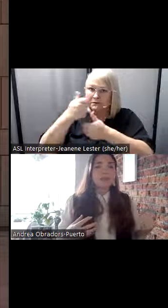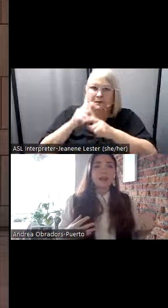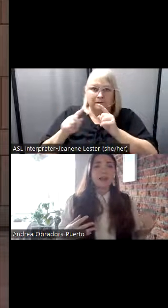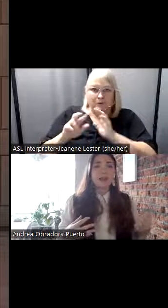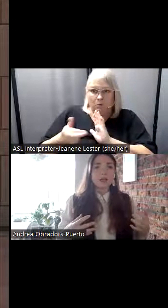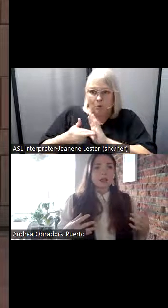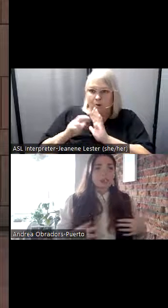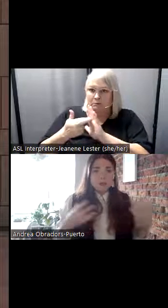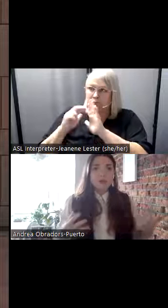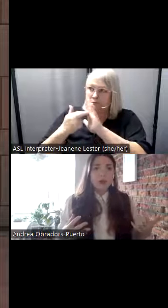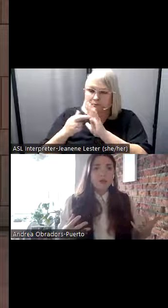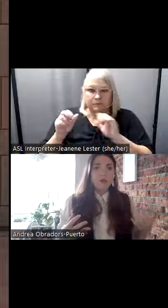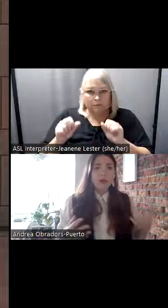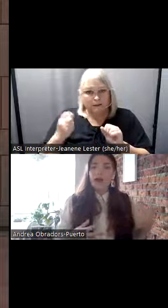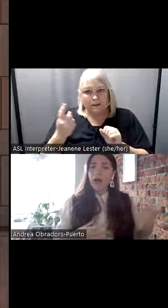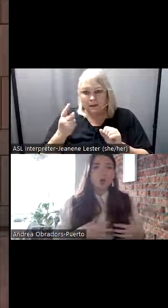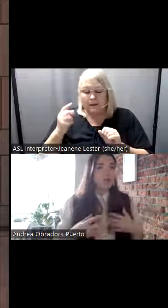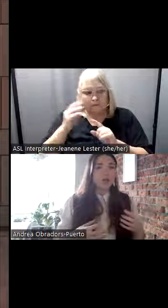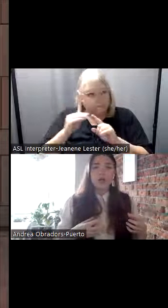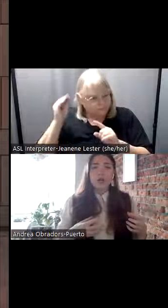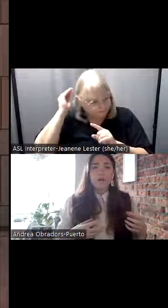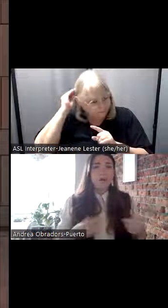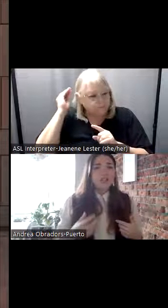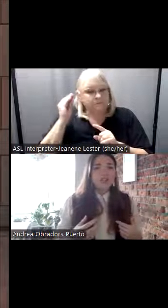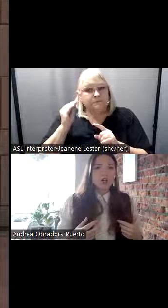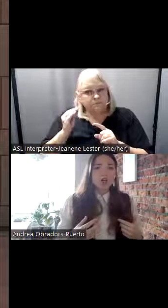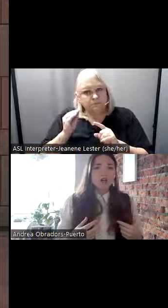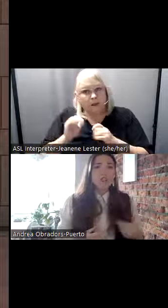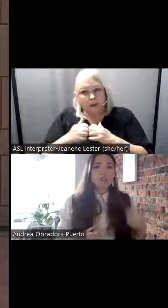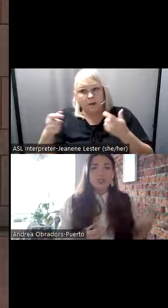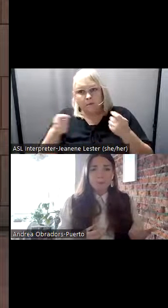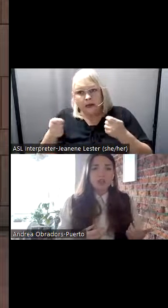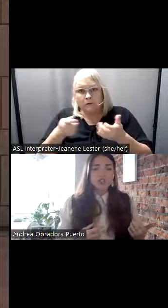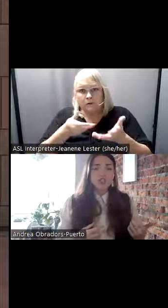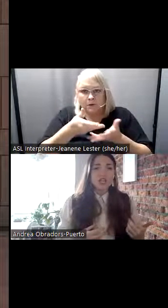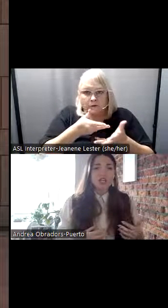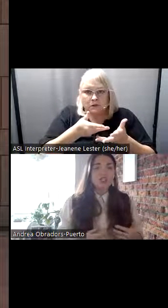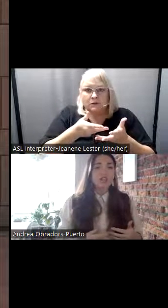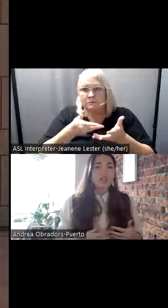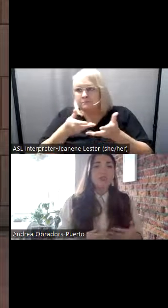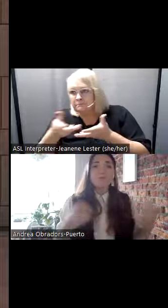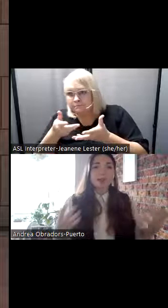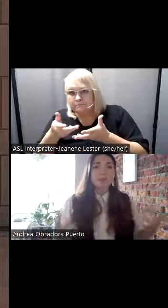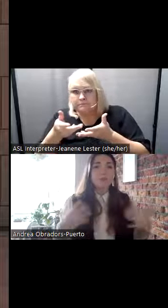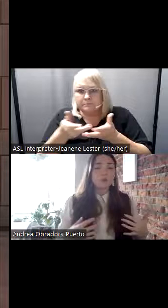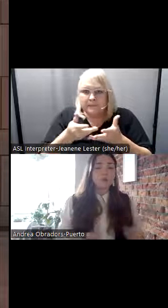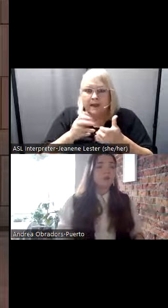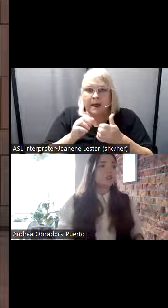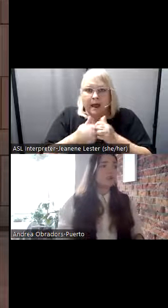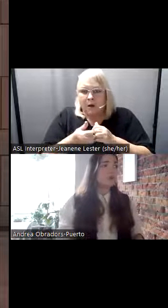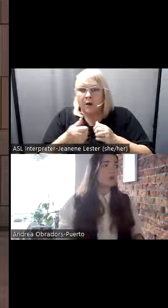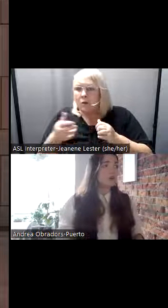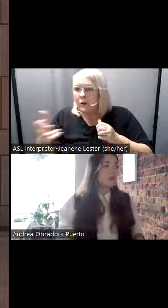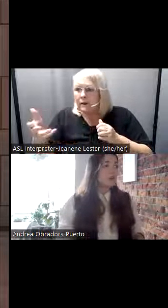could be like something to have in mind in how we are managing our conversations and managing change and inviting people